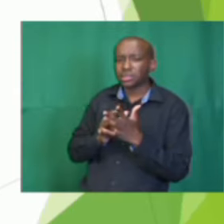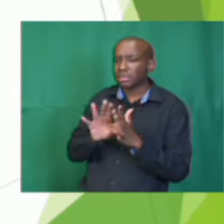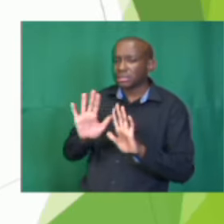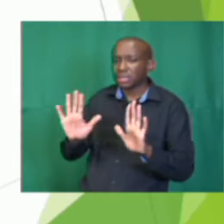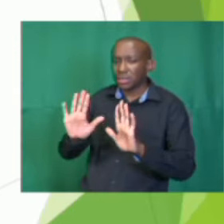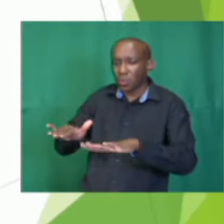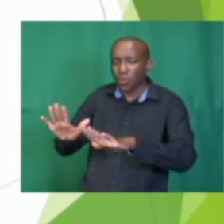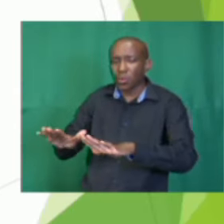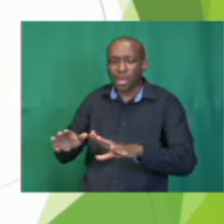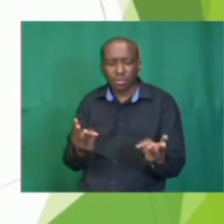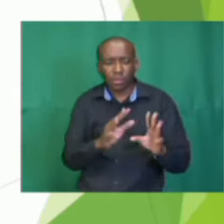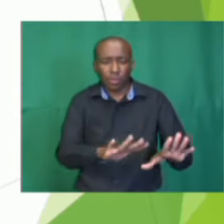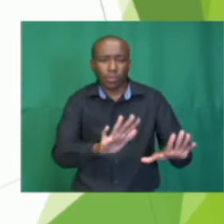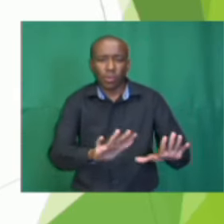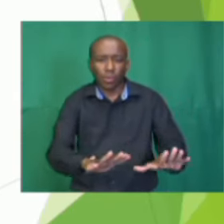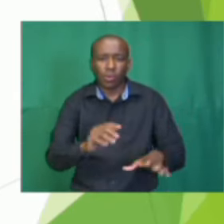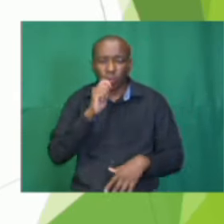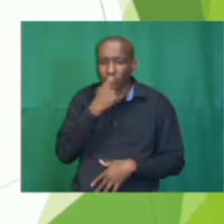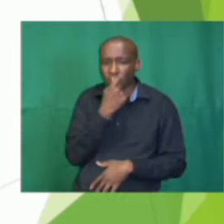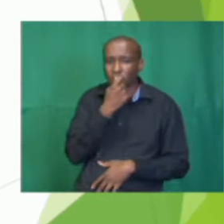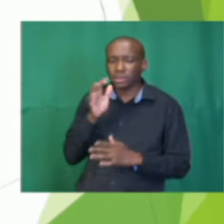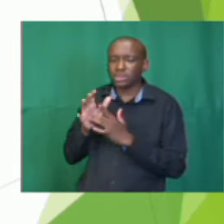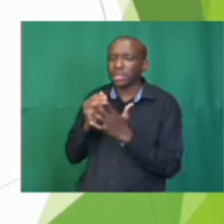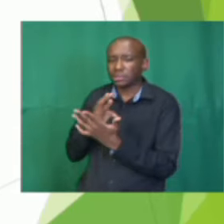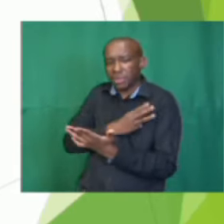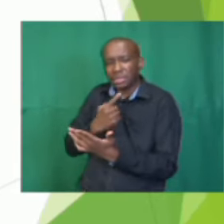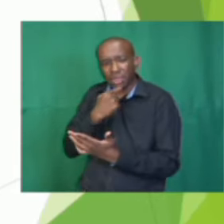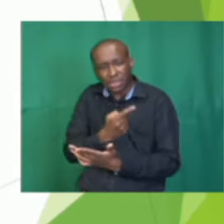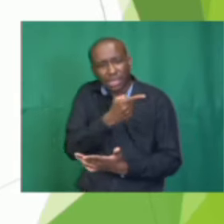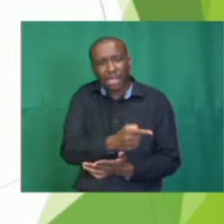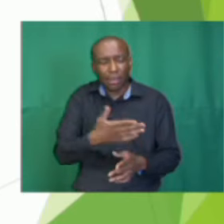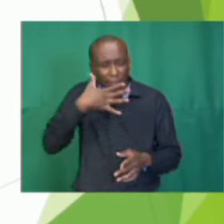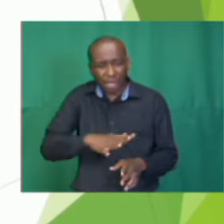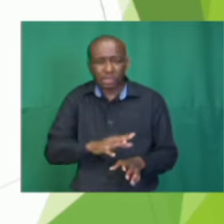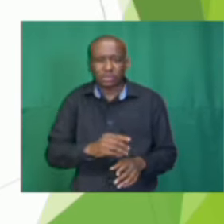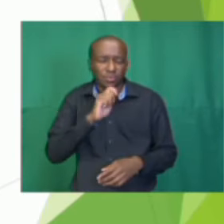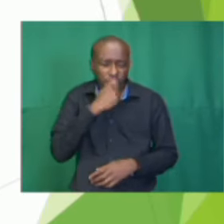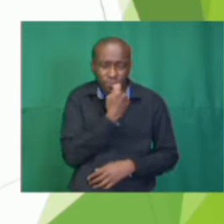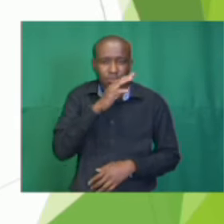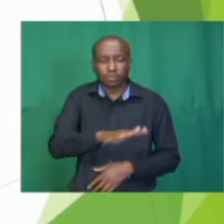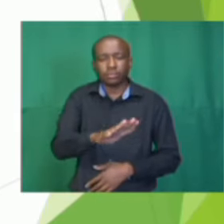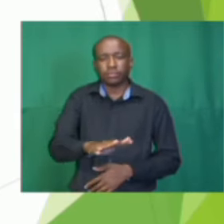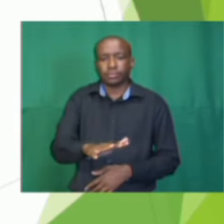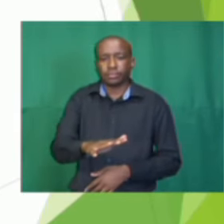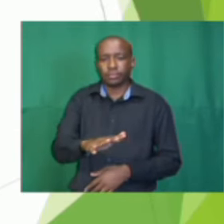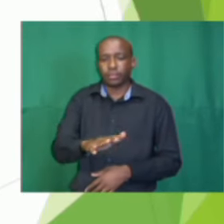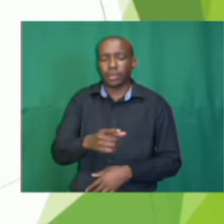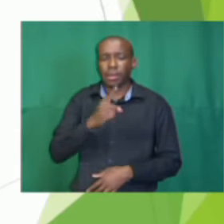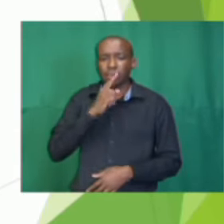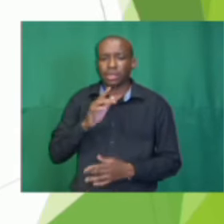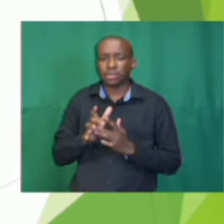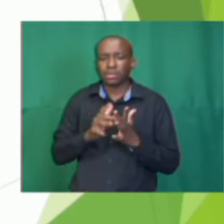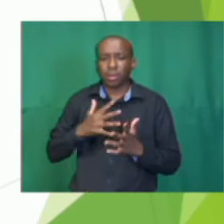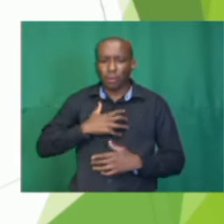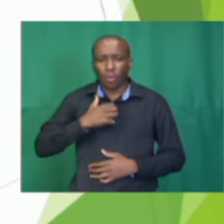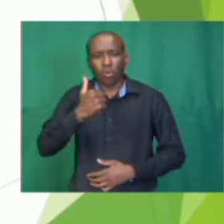the crowd. They told Jesus Christ to rebuke the crowd and tell them to be silent. But Jesus